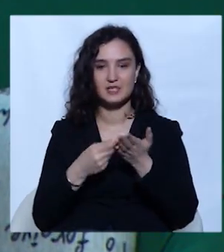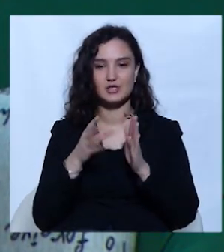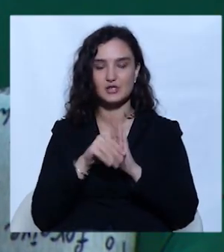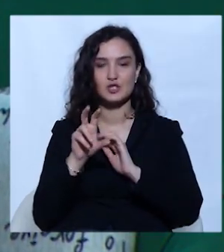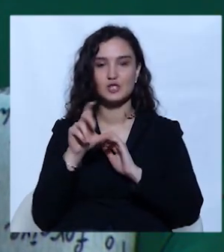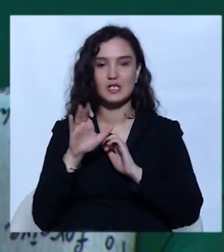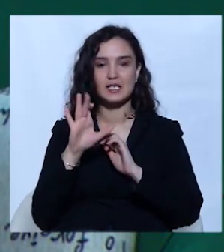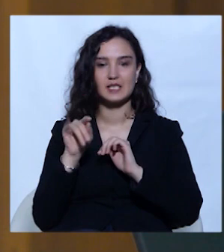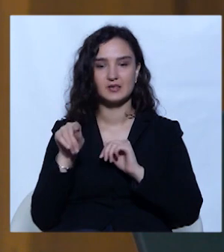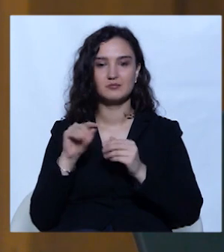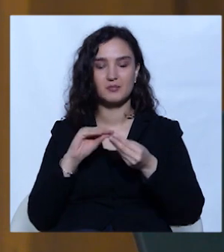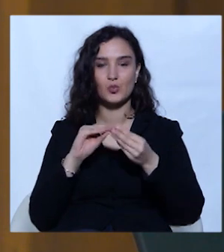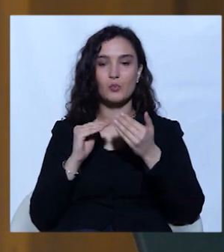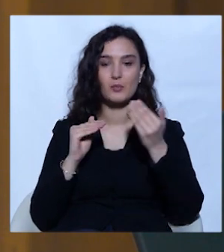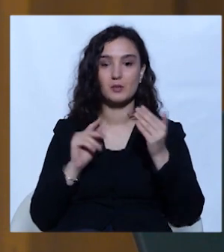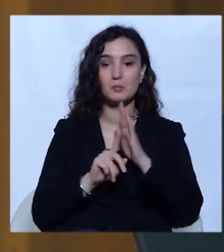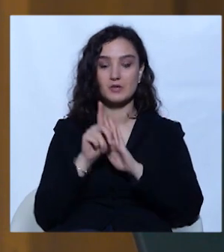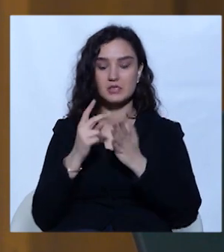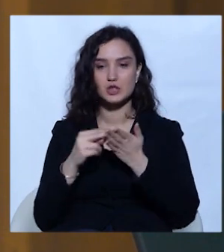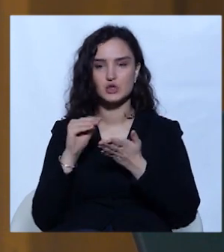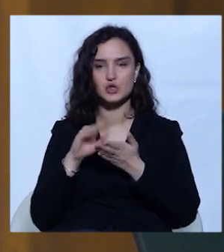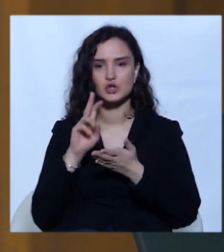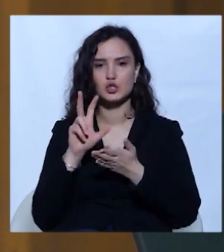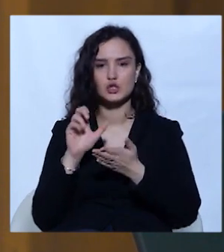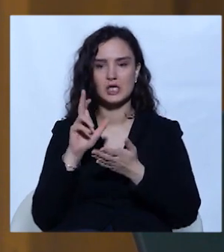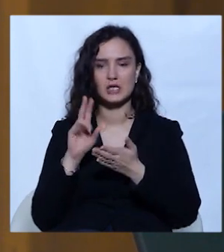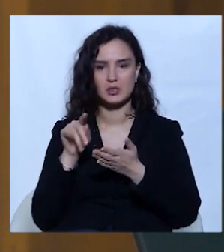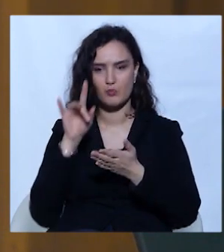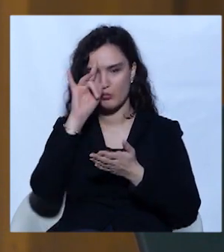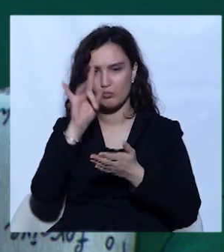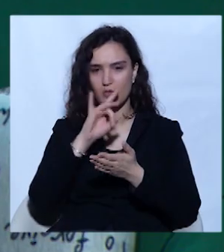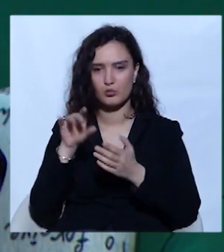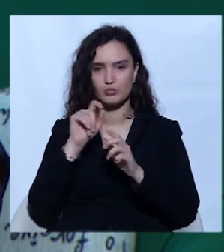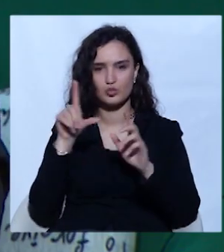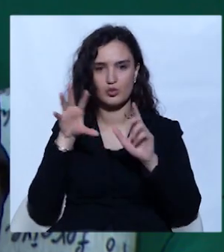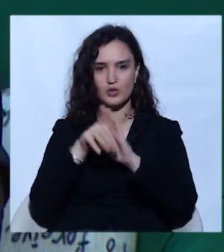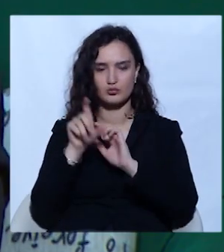Jack, his friend Jack, who at the beginning of the book, Jack is quite popular in his school.